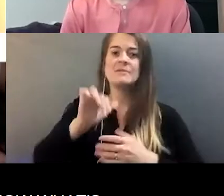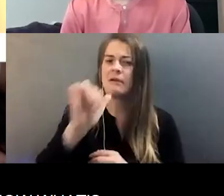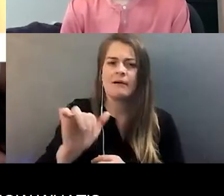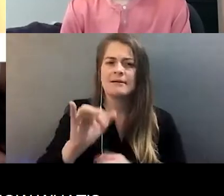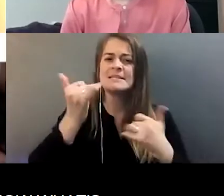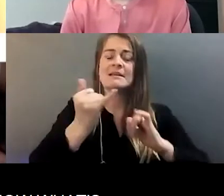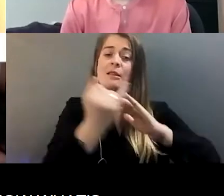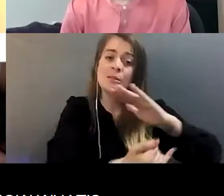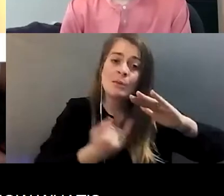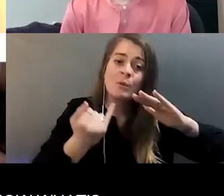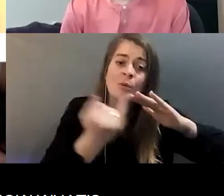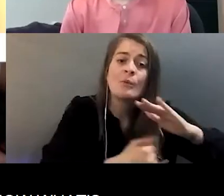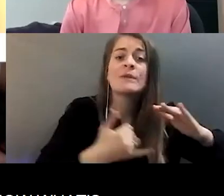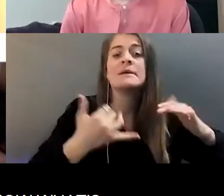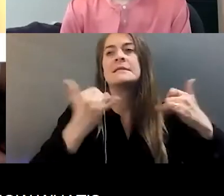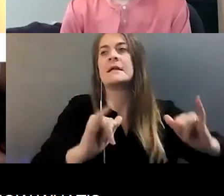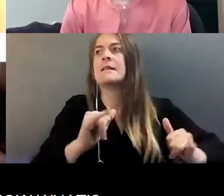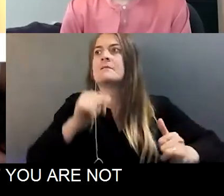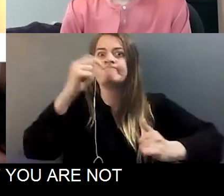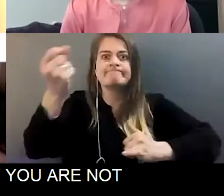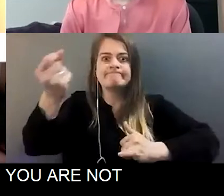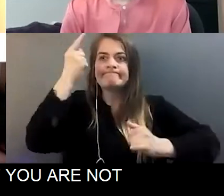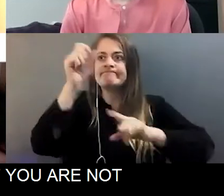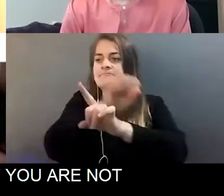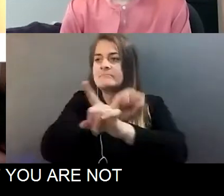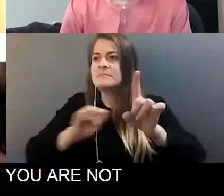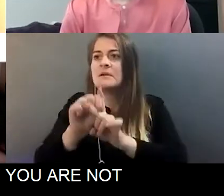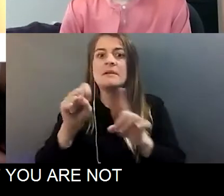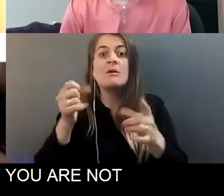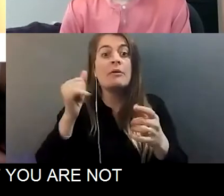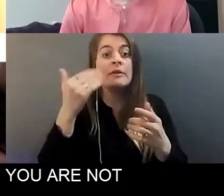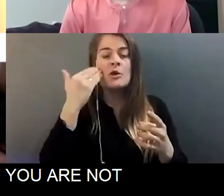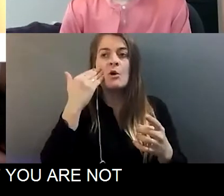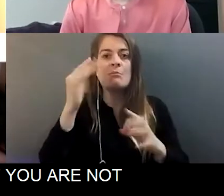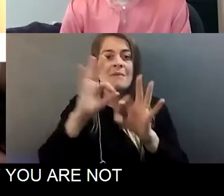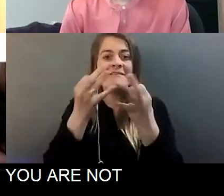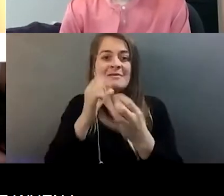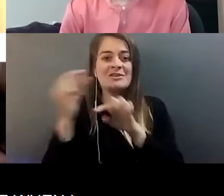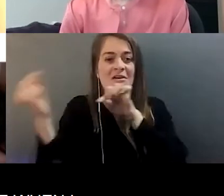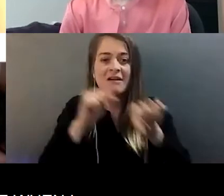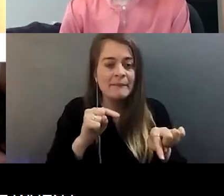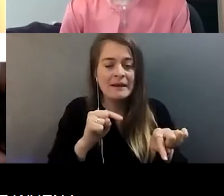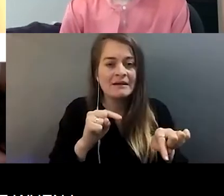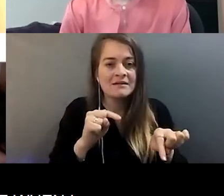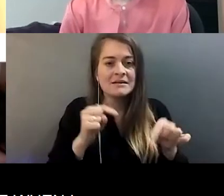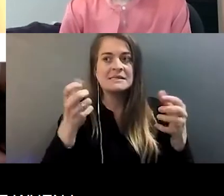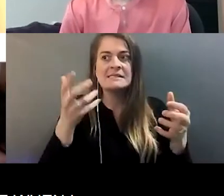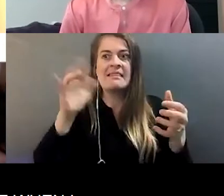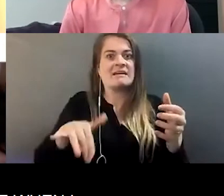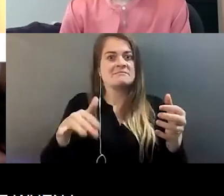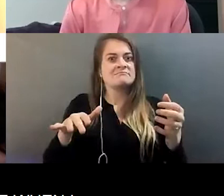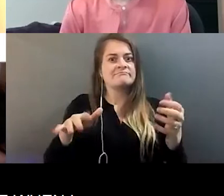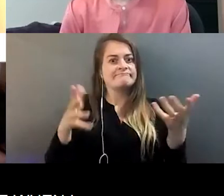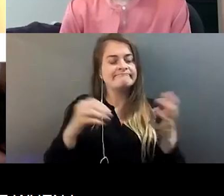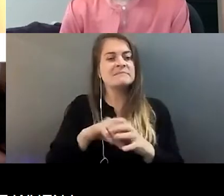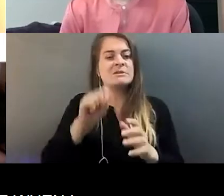isolation. They don't know what's going on, but all they know is that you are not there in the way that you once were. So to me,